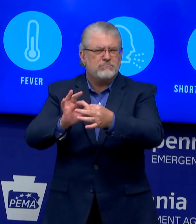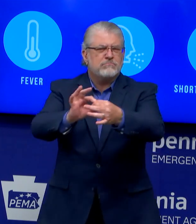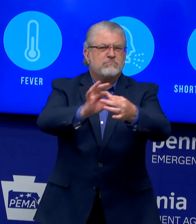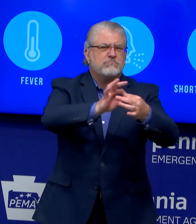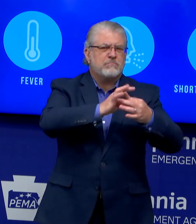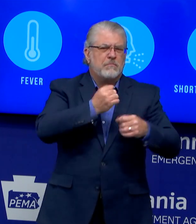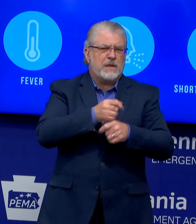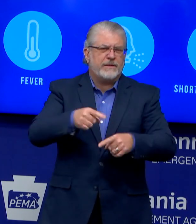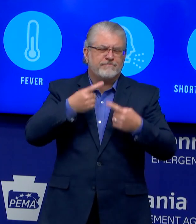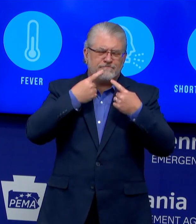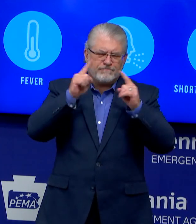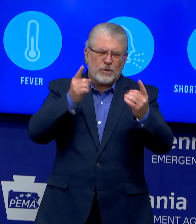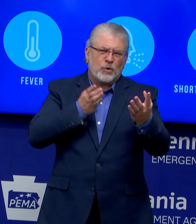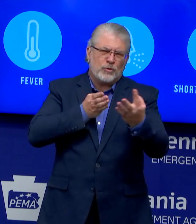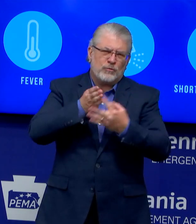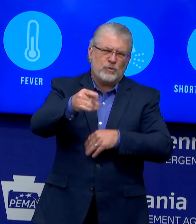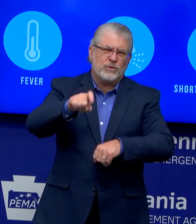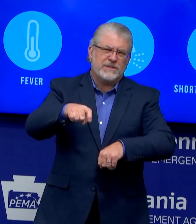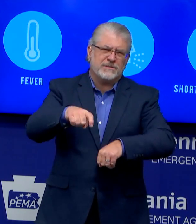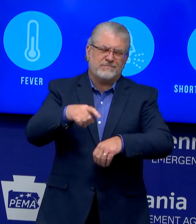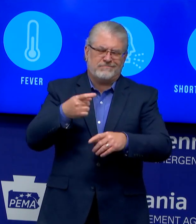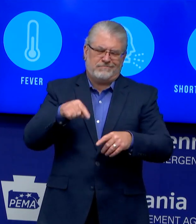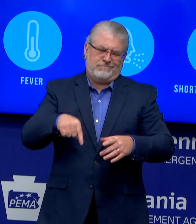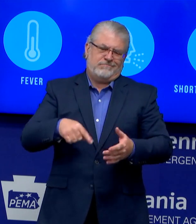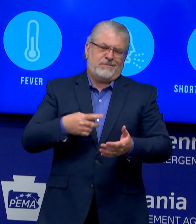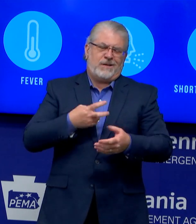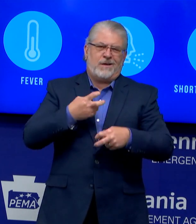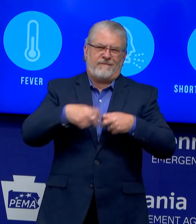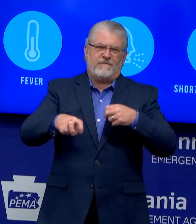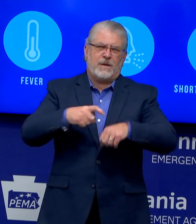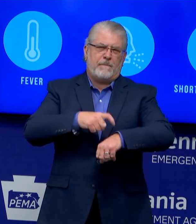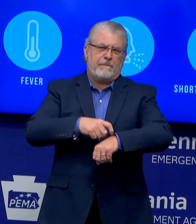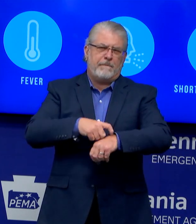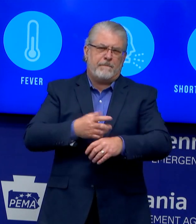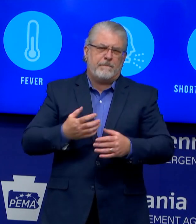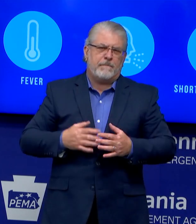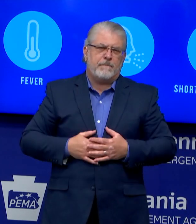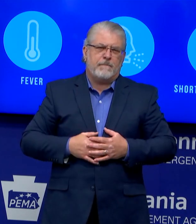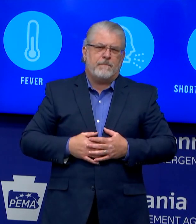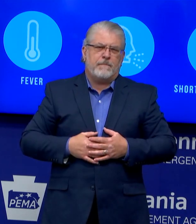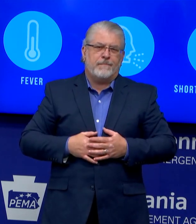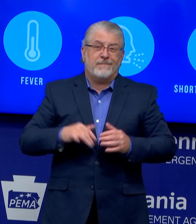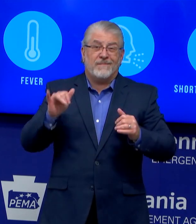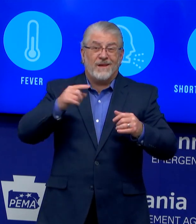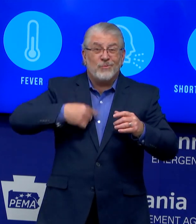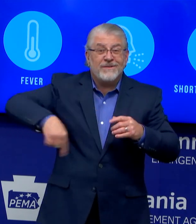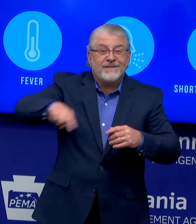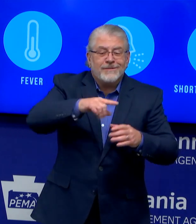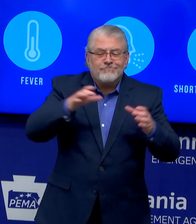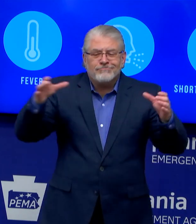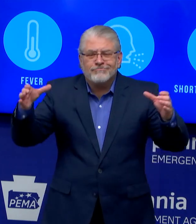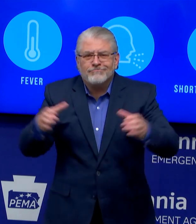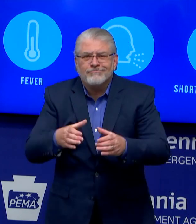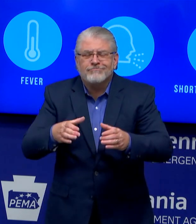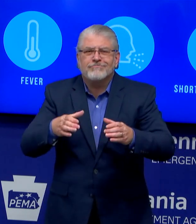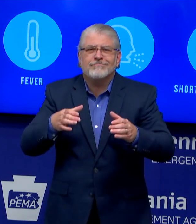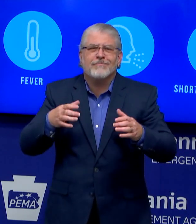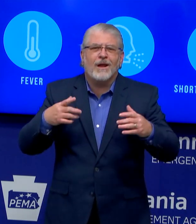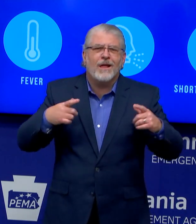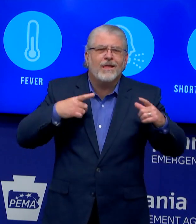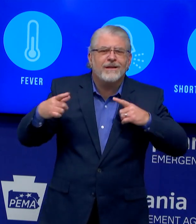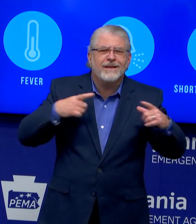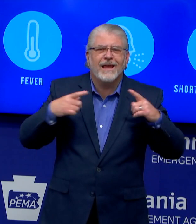we have done so for years and years, generations in fact. But we have come together as a